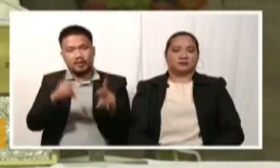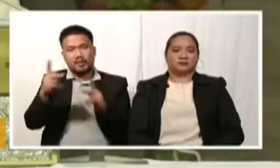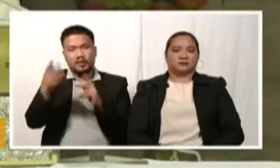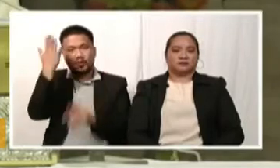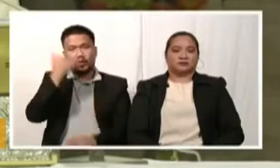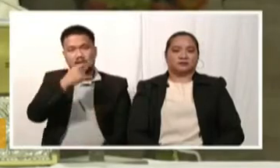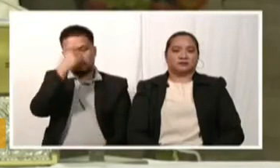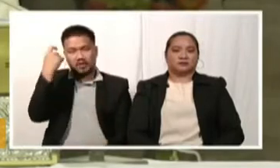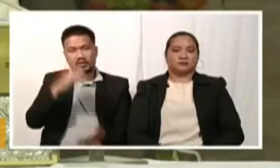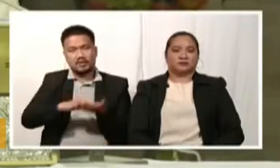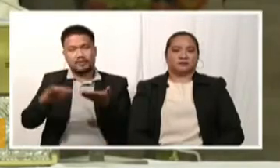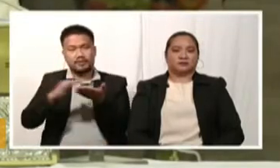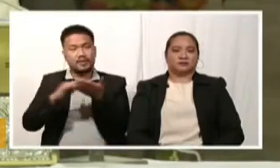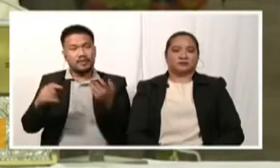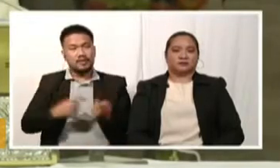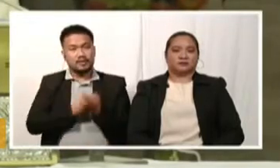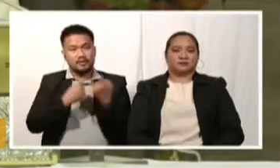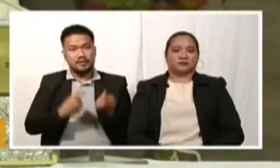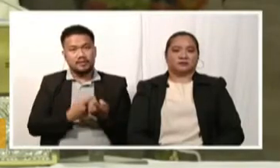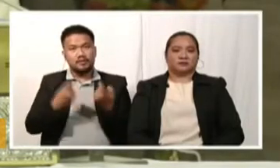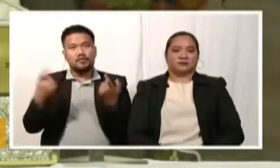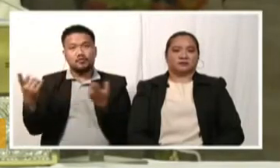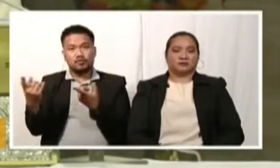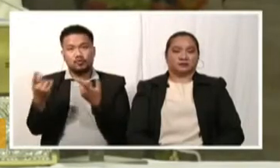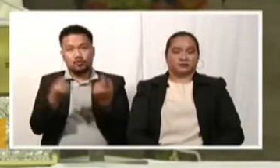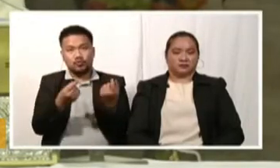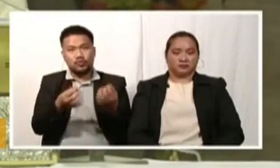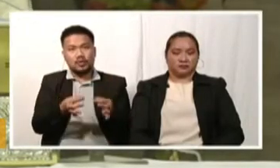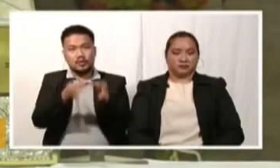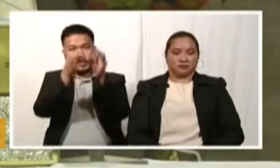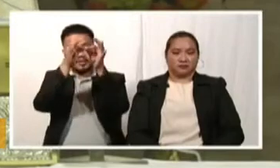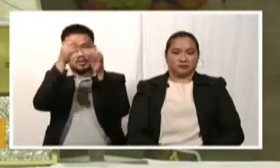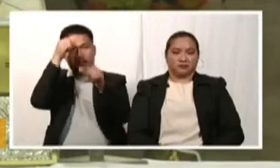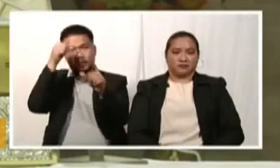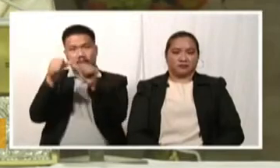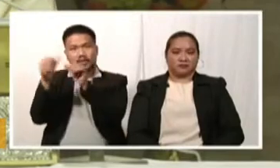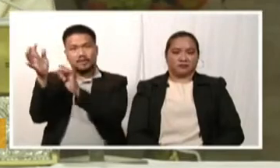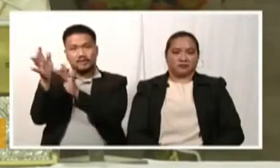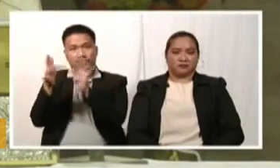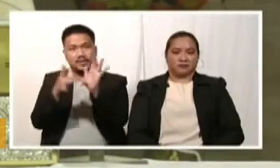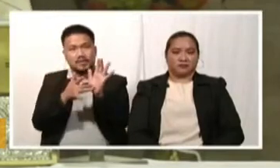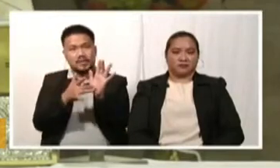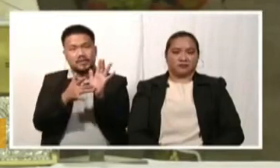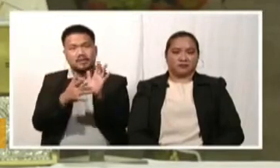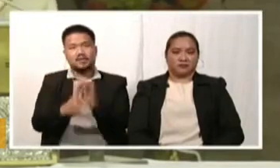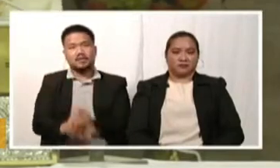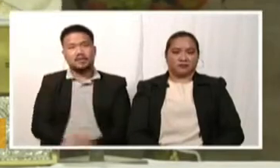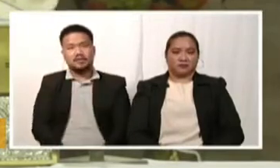the forgiveness of sins. Do this in memory of me."